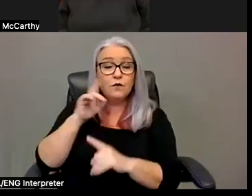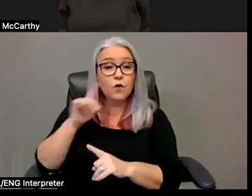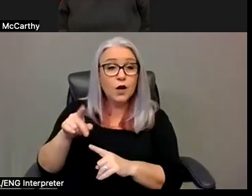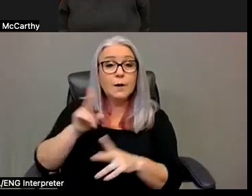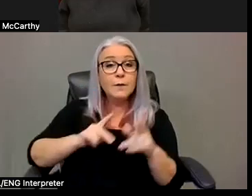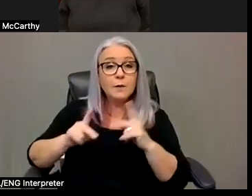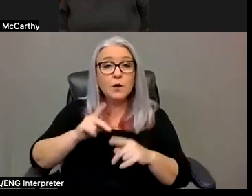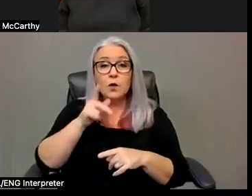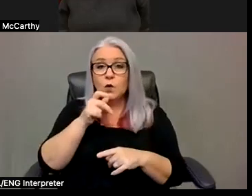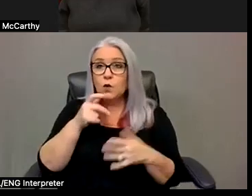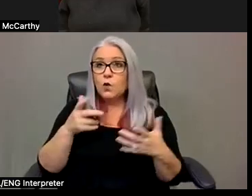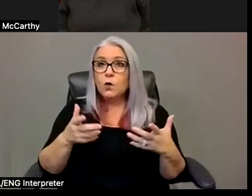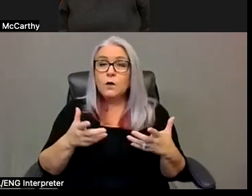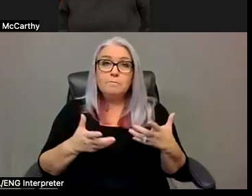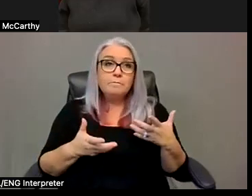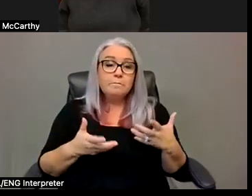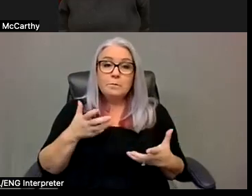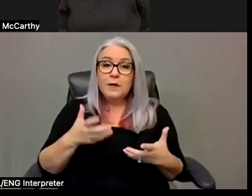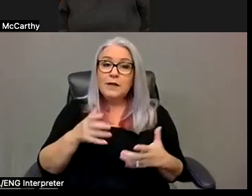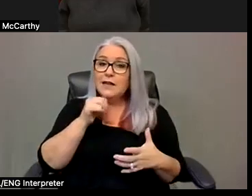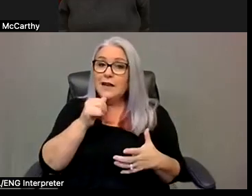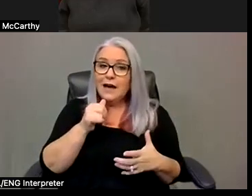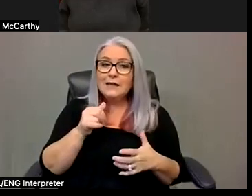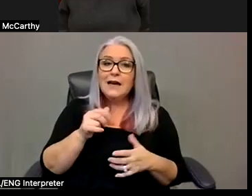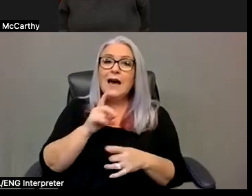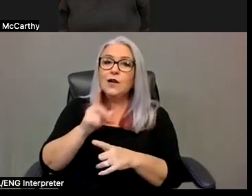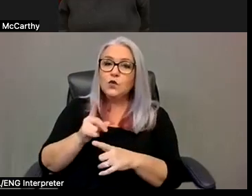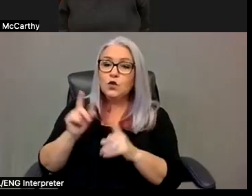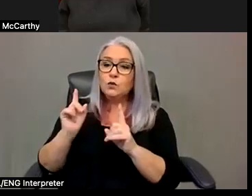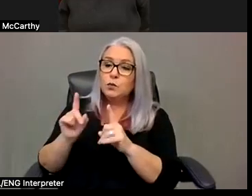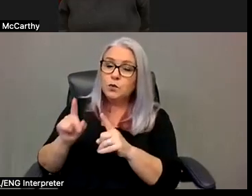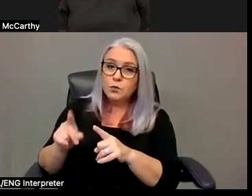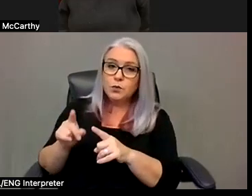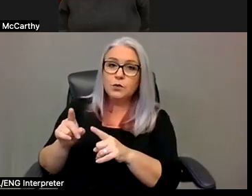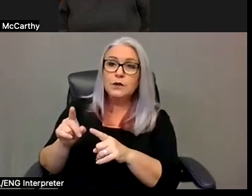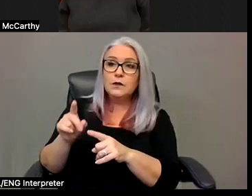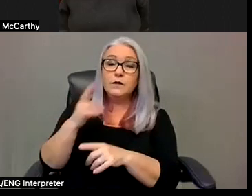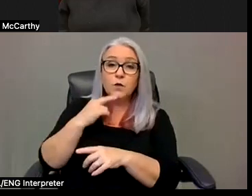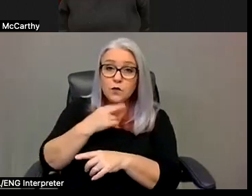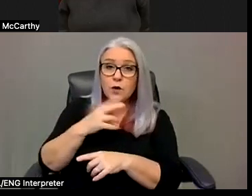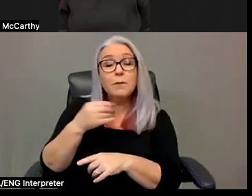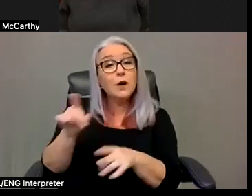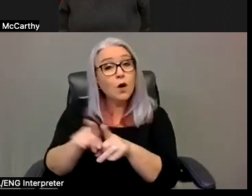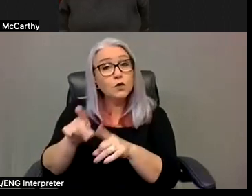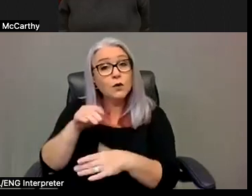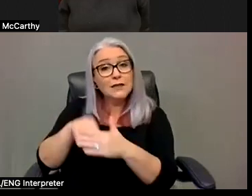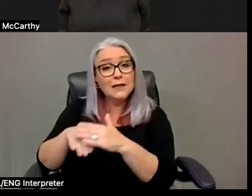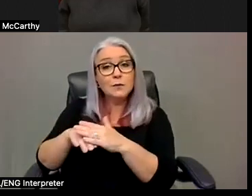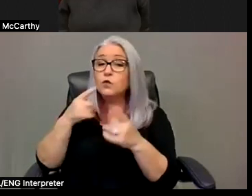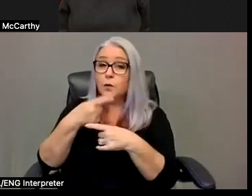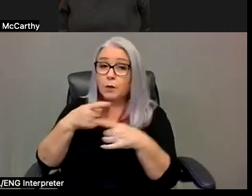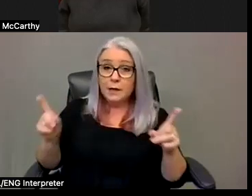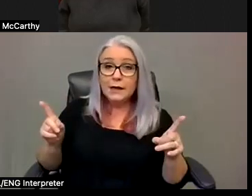people who are not patrons of the restaurant, but it's accessible to the public. I